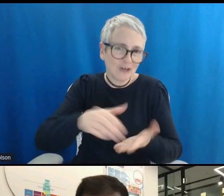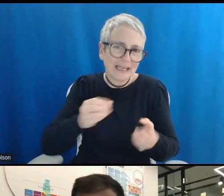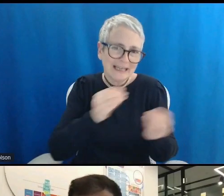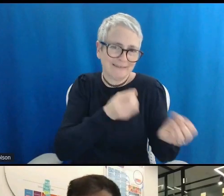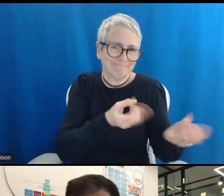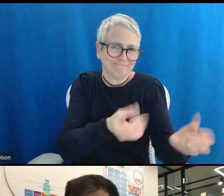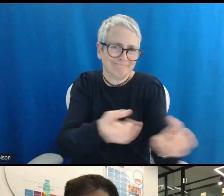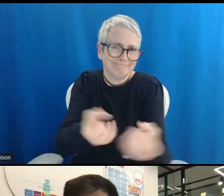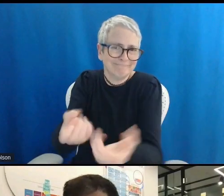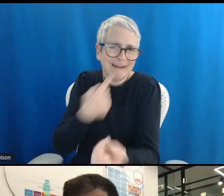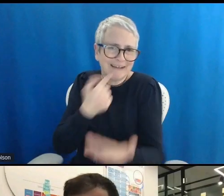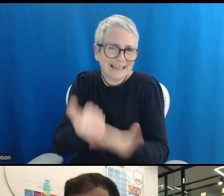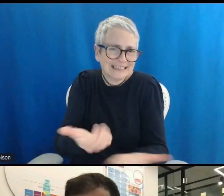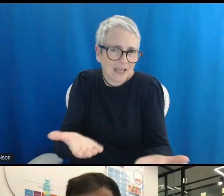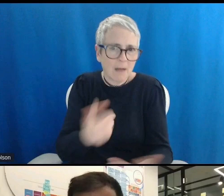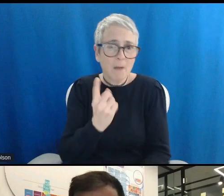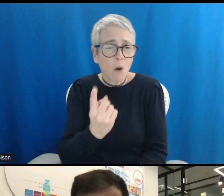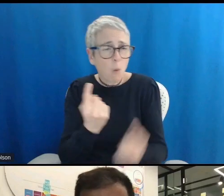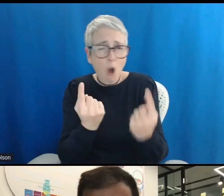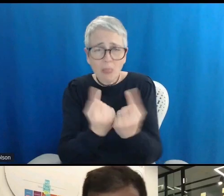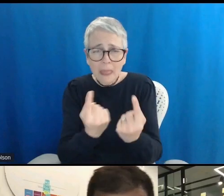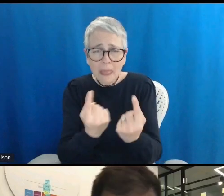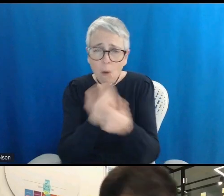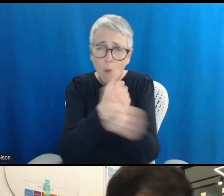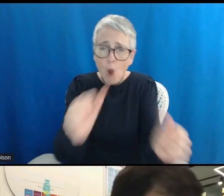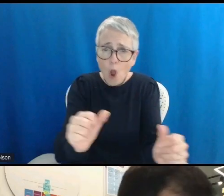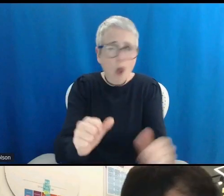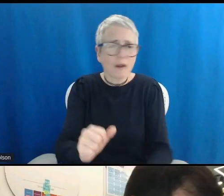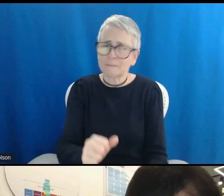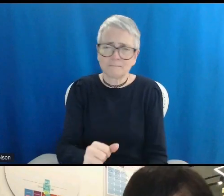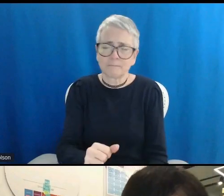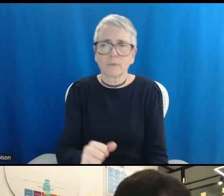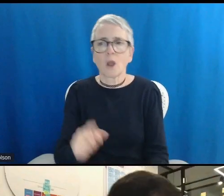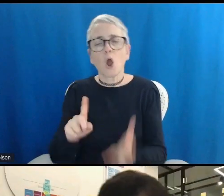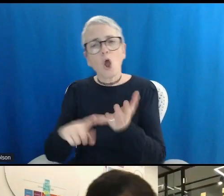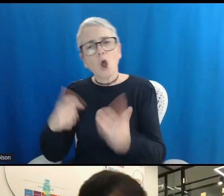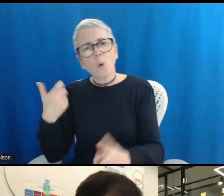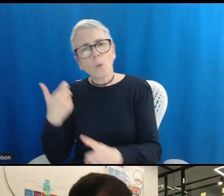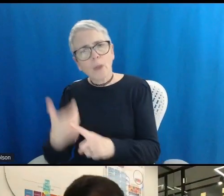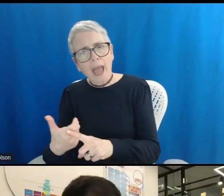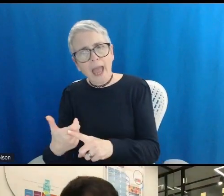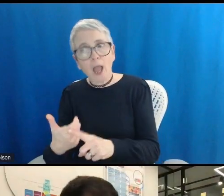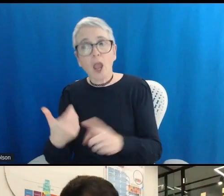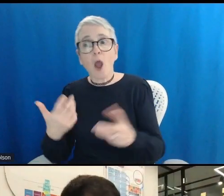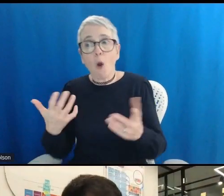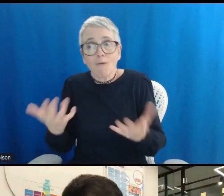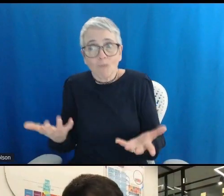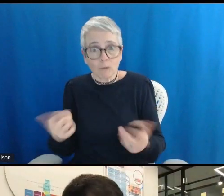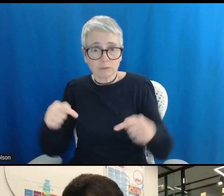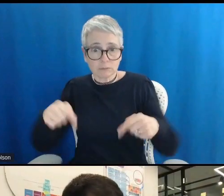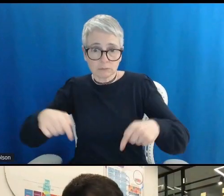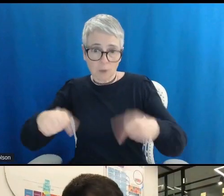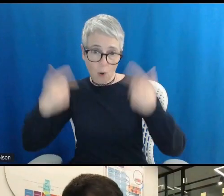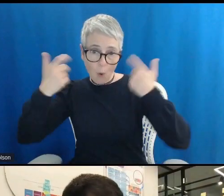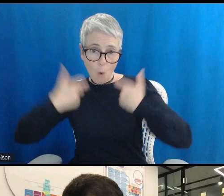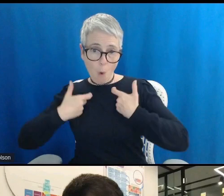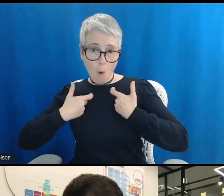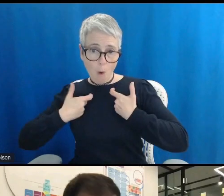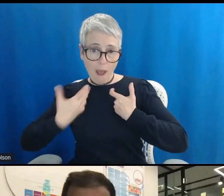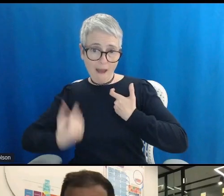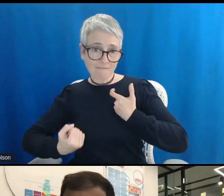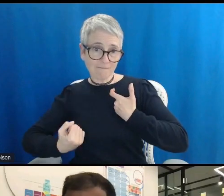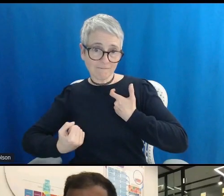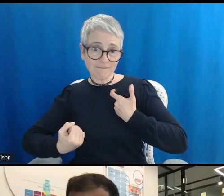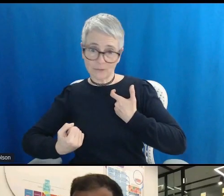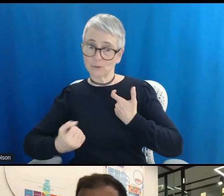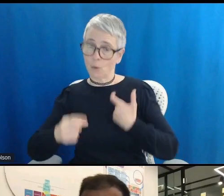just works. I would say in the UK and in many countries around the world, there is, of course, a legal requirement to get this stuff right. So I think it's useful to remind people